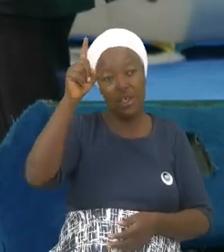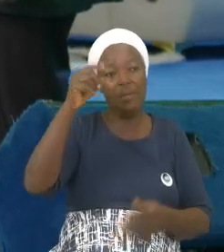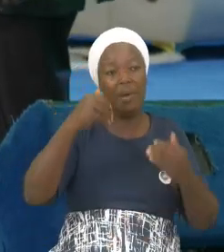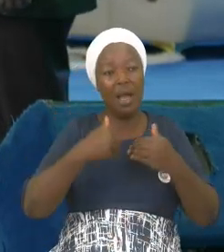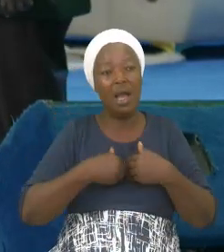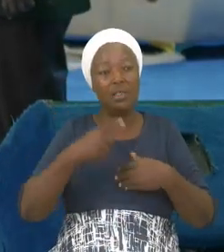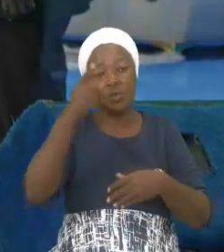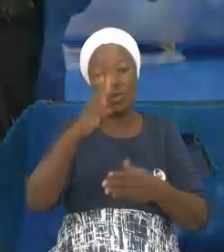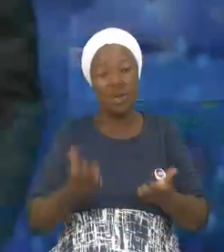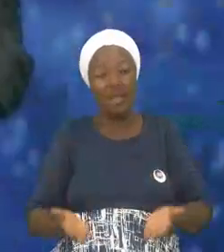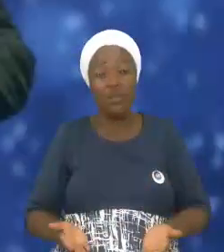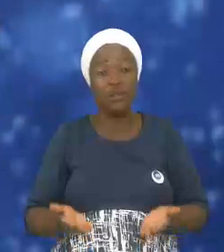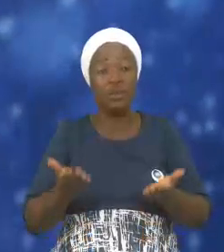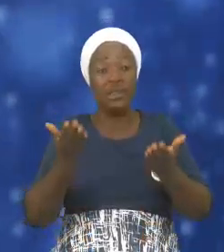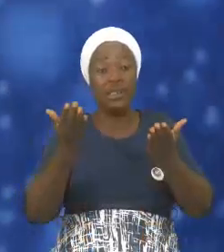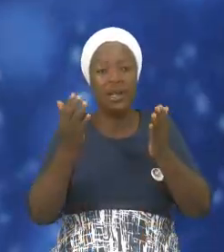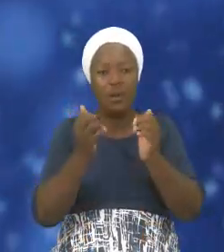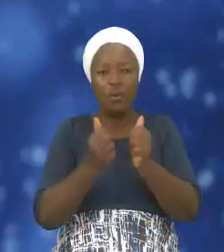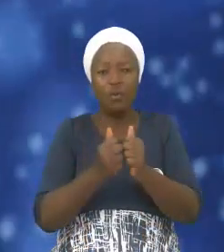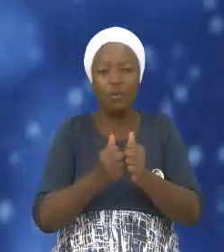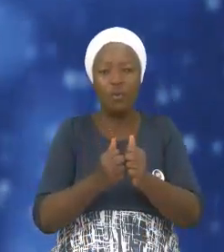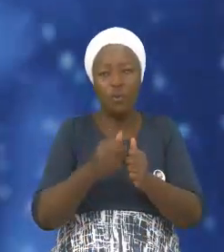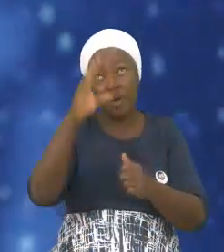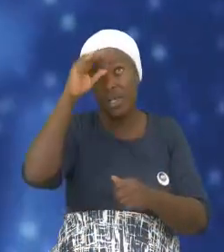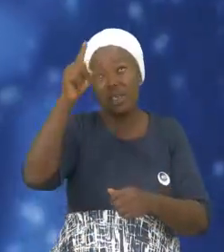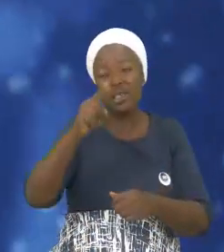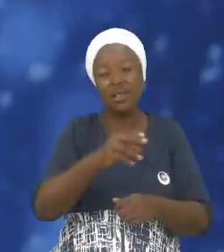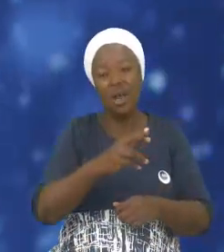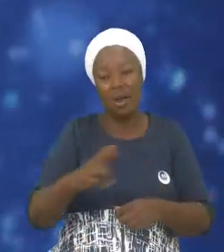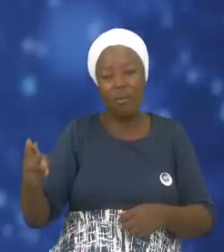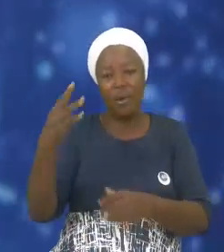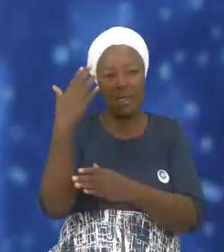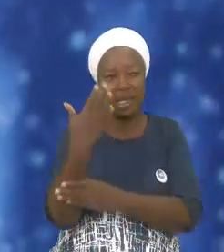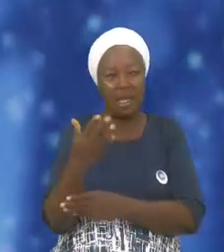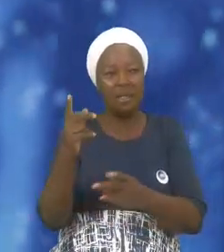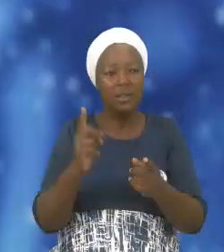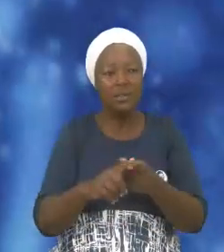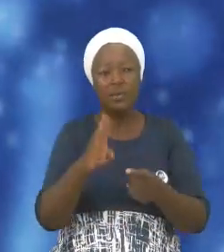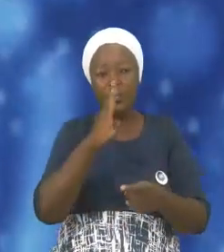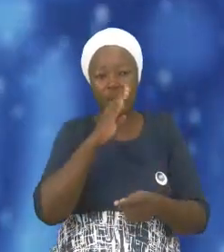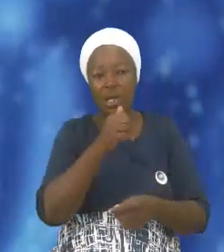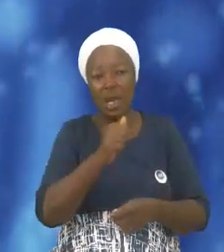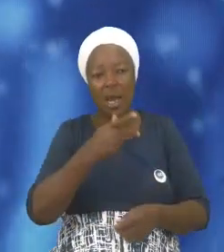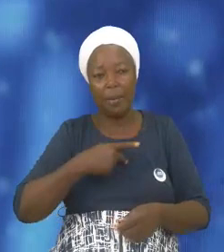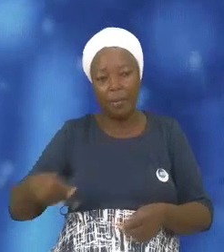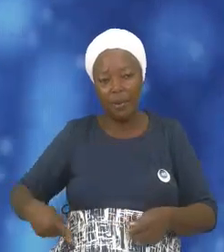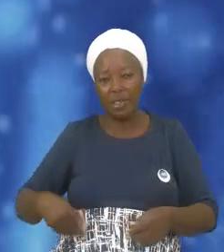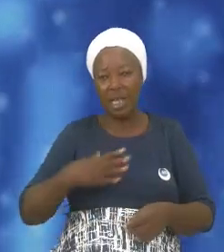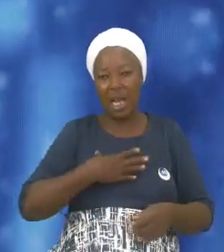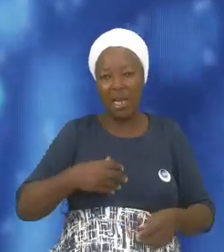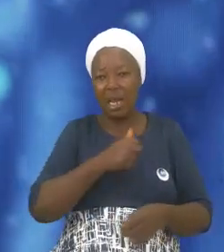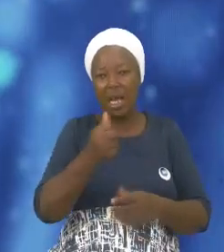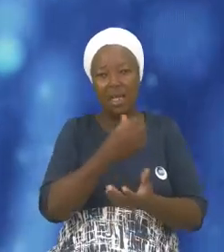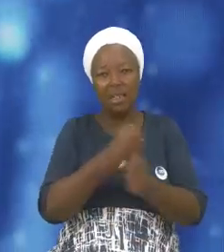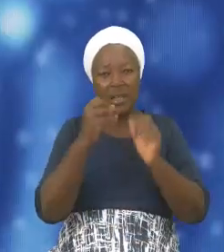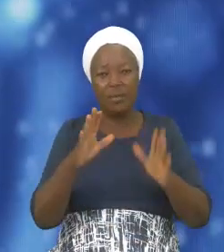God exalted with his right hand to be a prince and a savior,